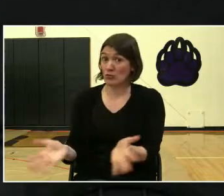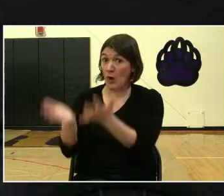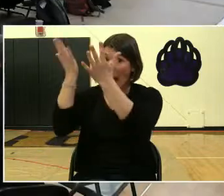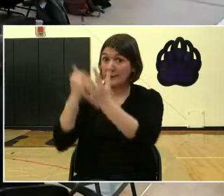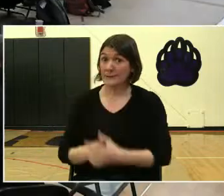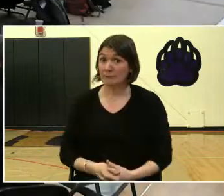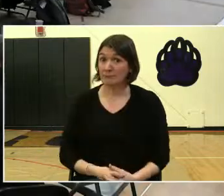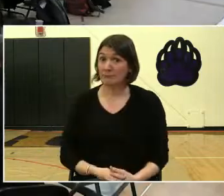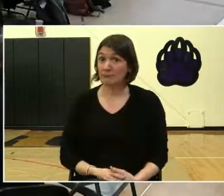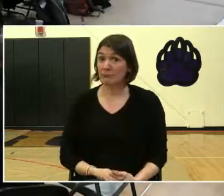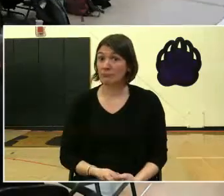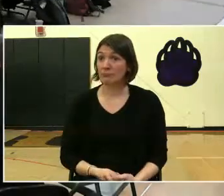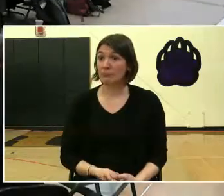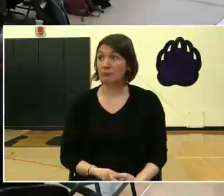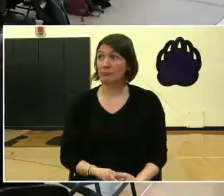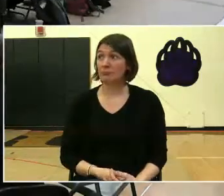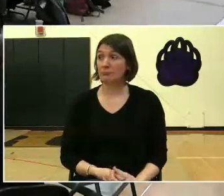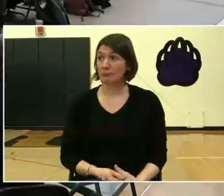rise and say